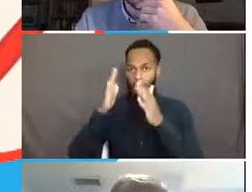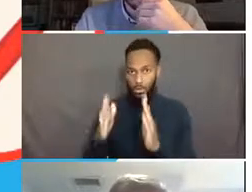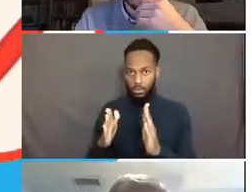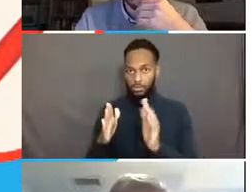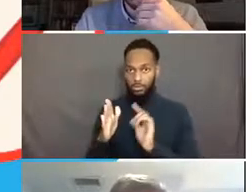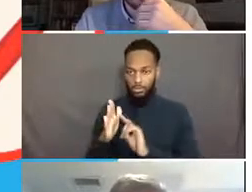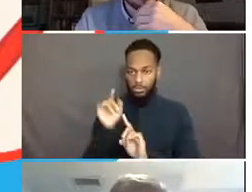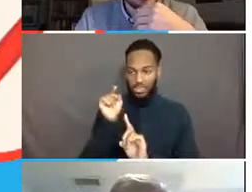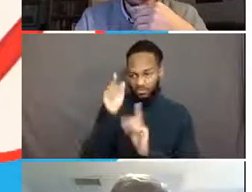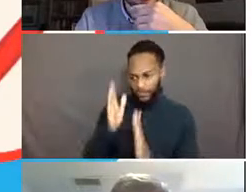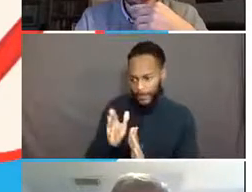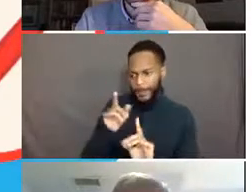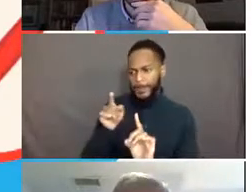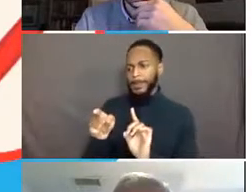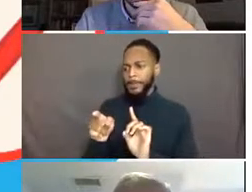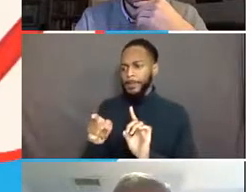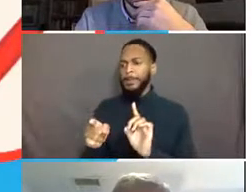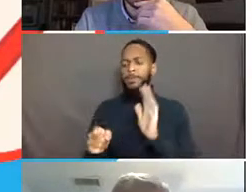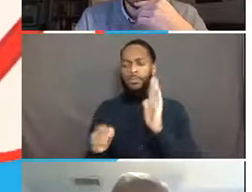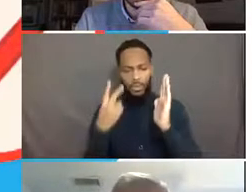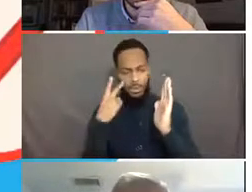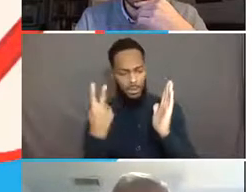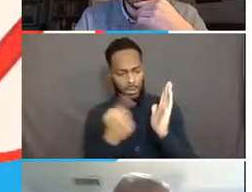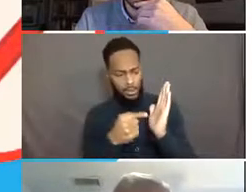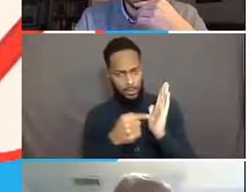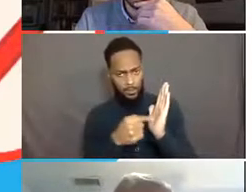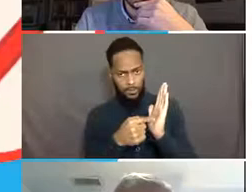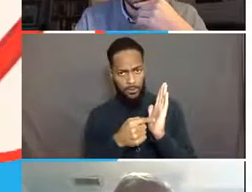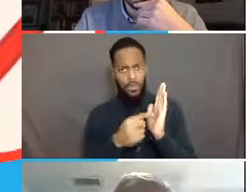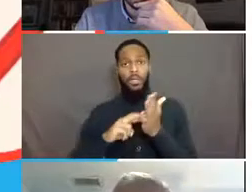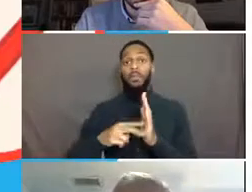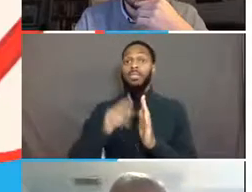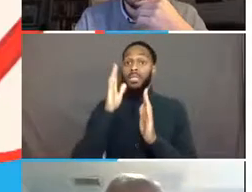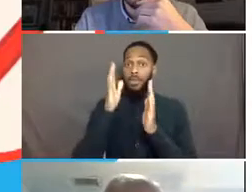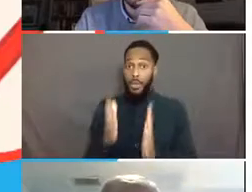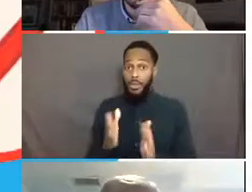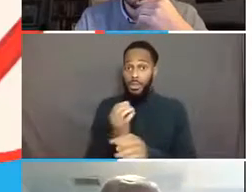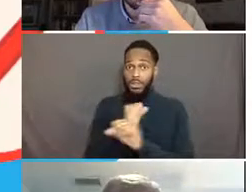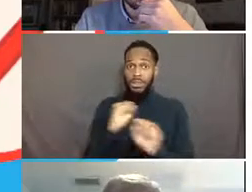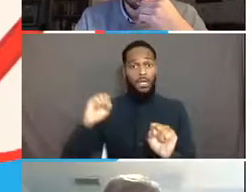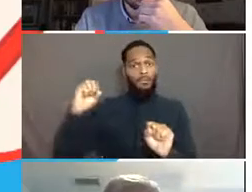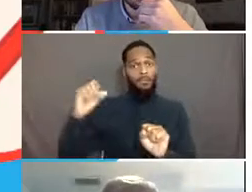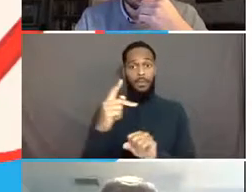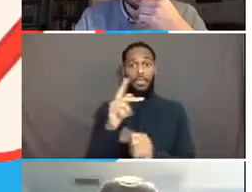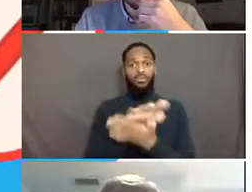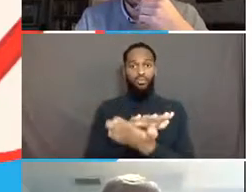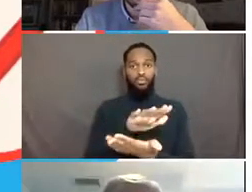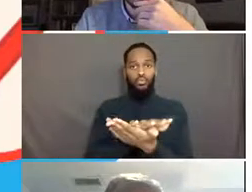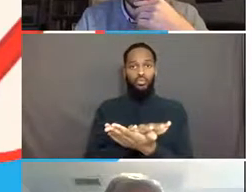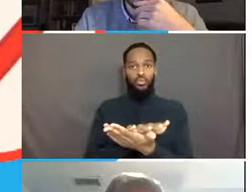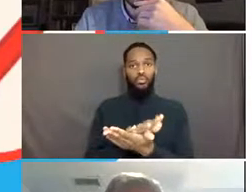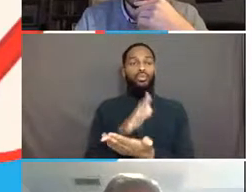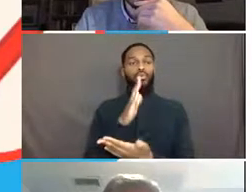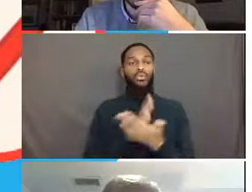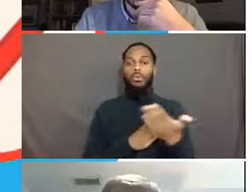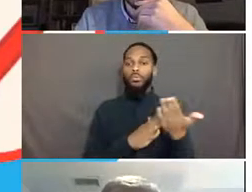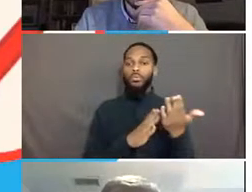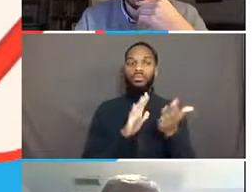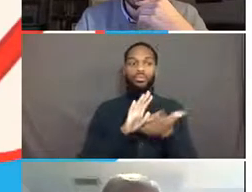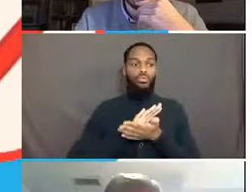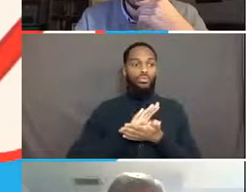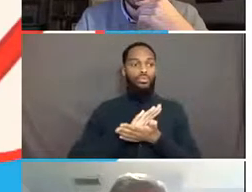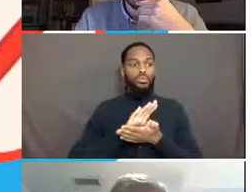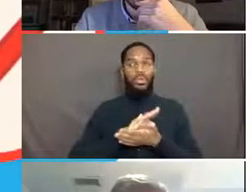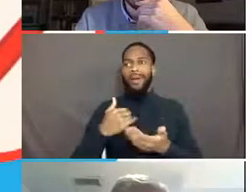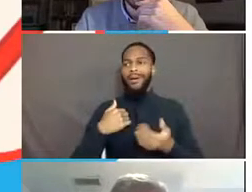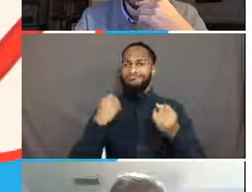that a student or staff member has safe to come on campus. So for some of our schools, you know, hundreds of students, we want to make sure we're